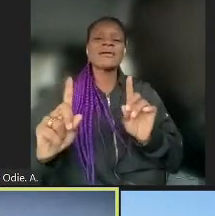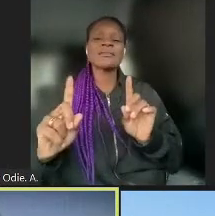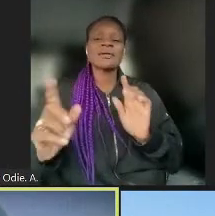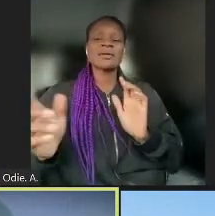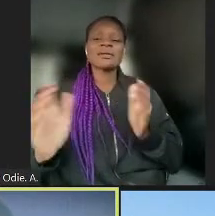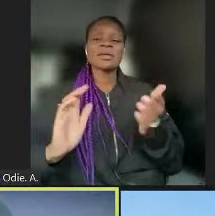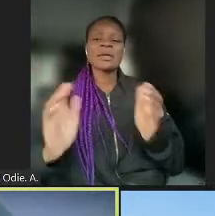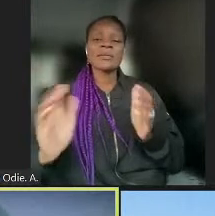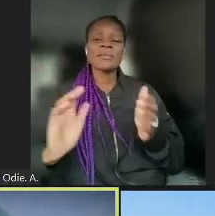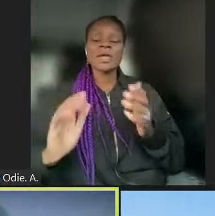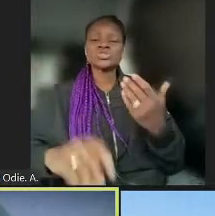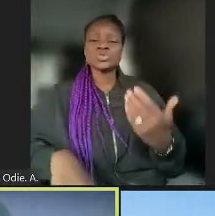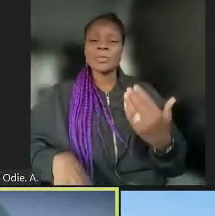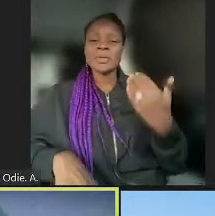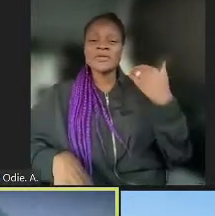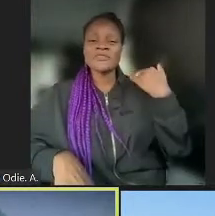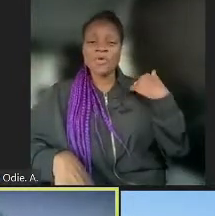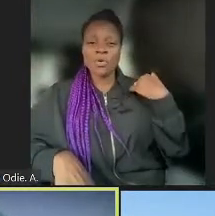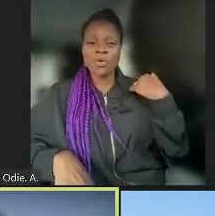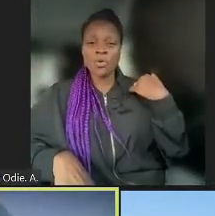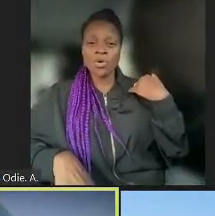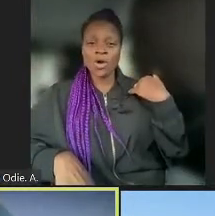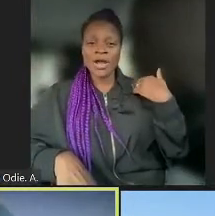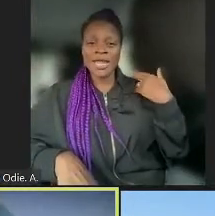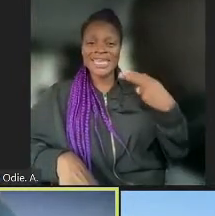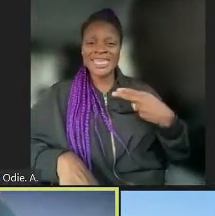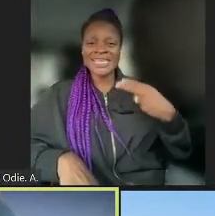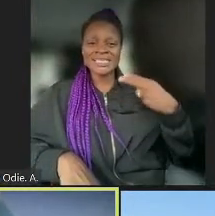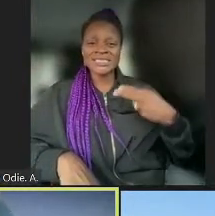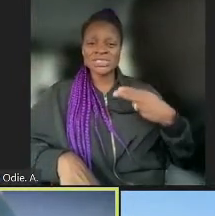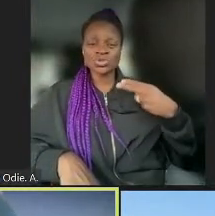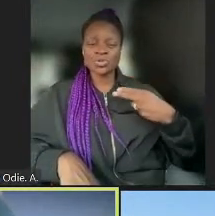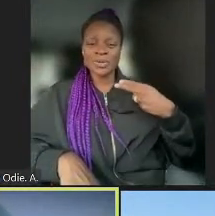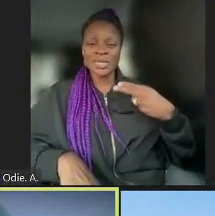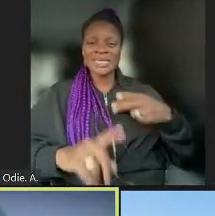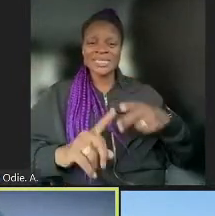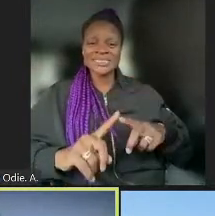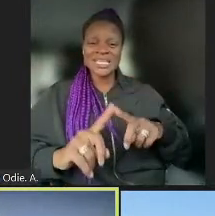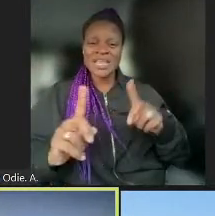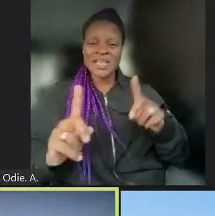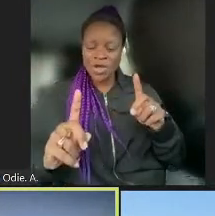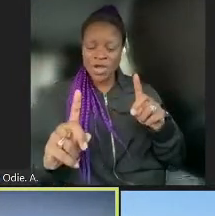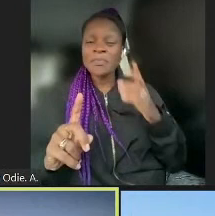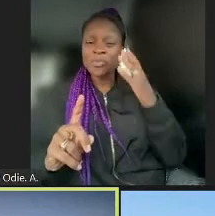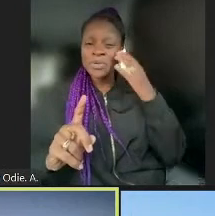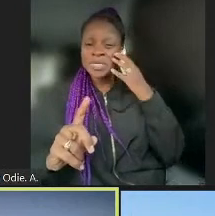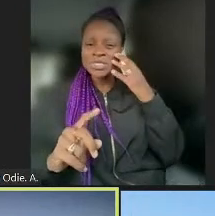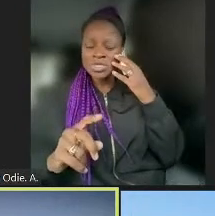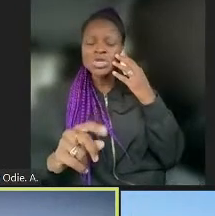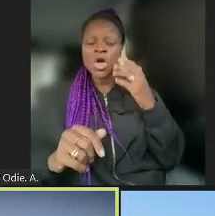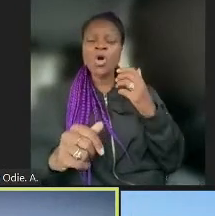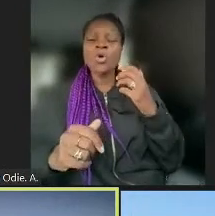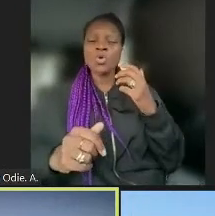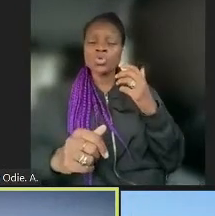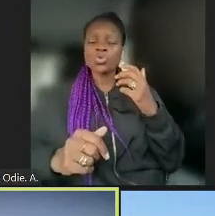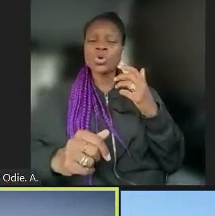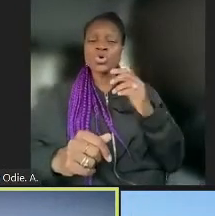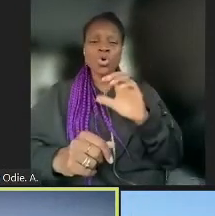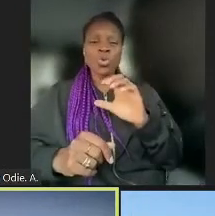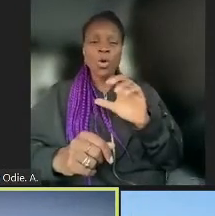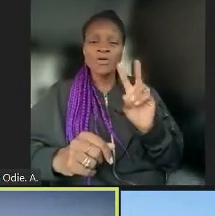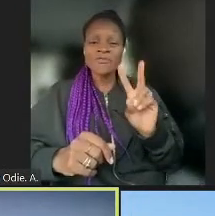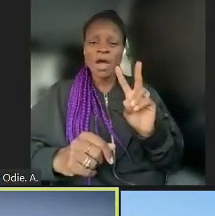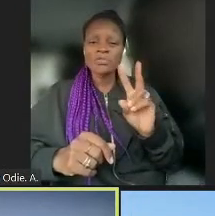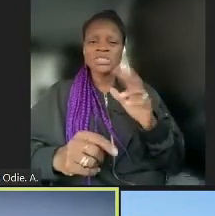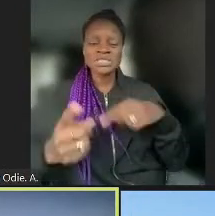human population or in history for many, many, many years, probably hundreds of years. So we're dealing with something,